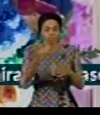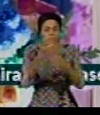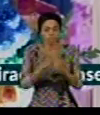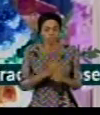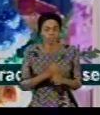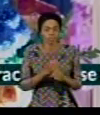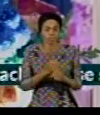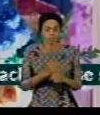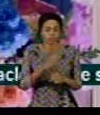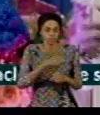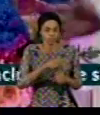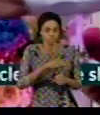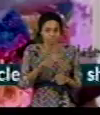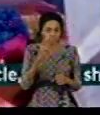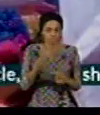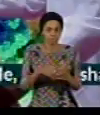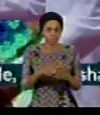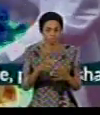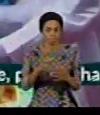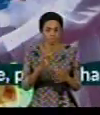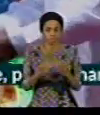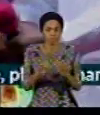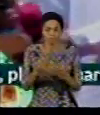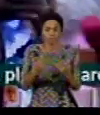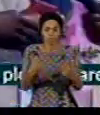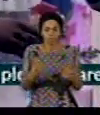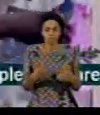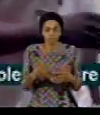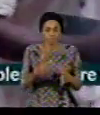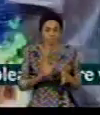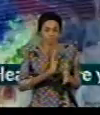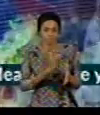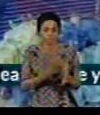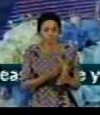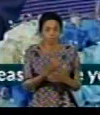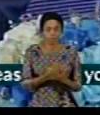today, come to Christ. Amen.